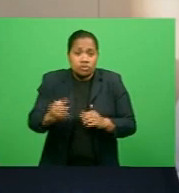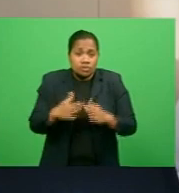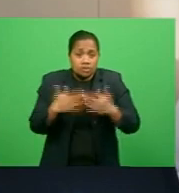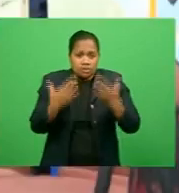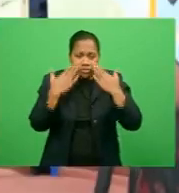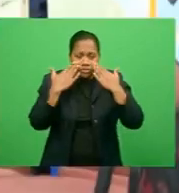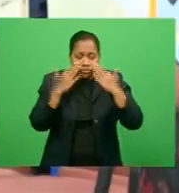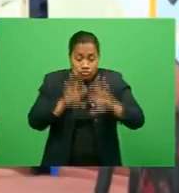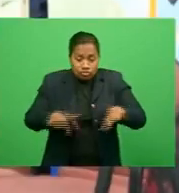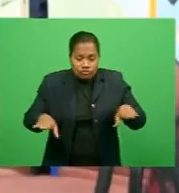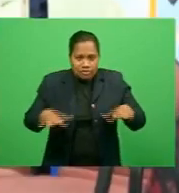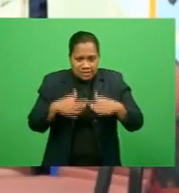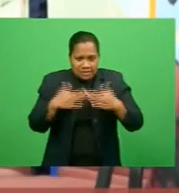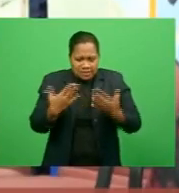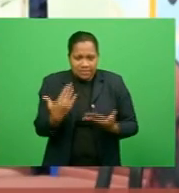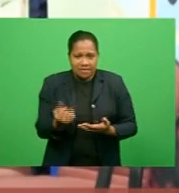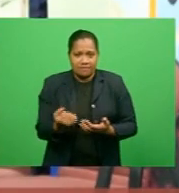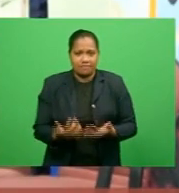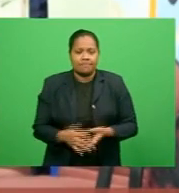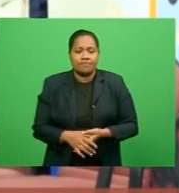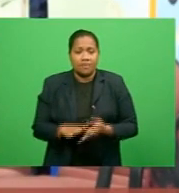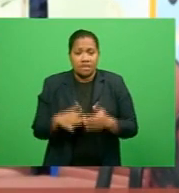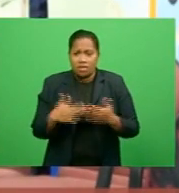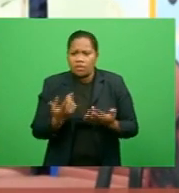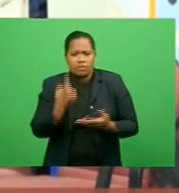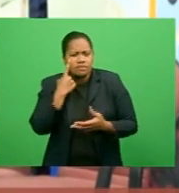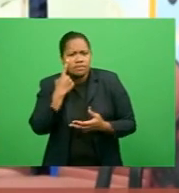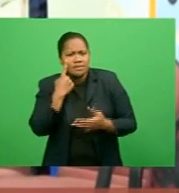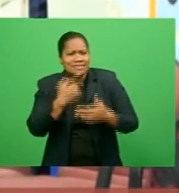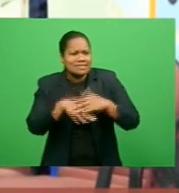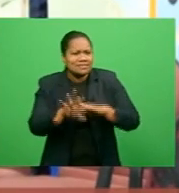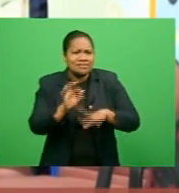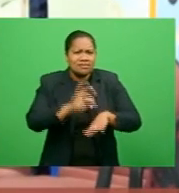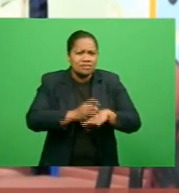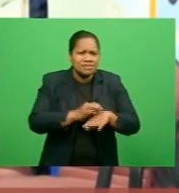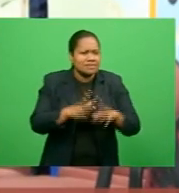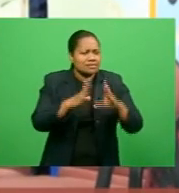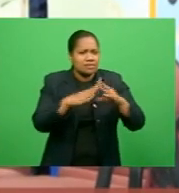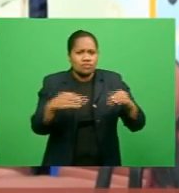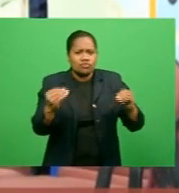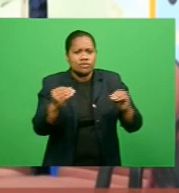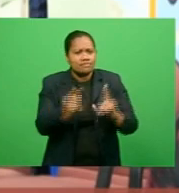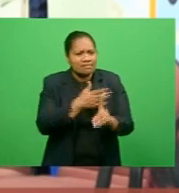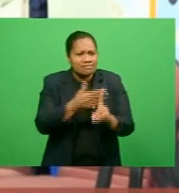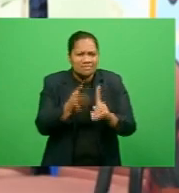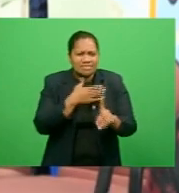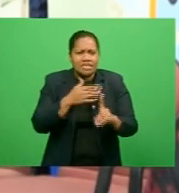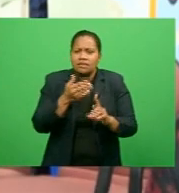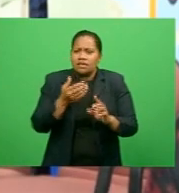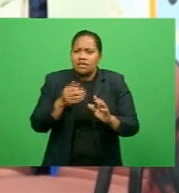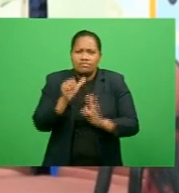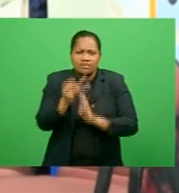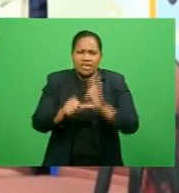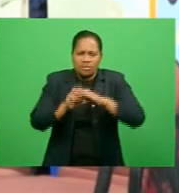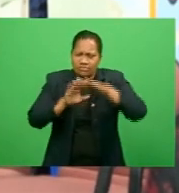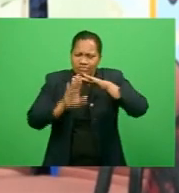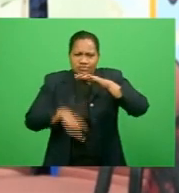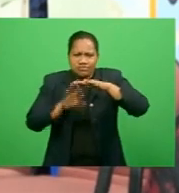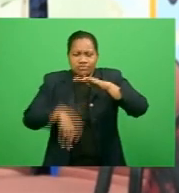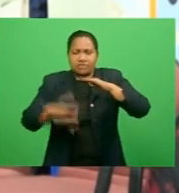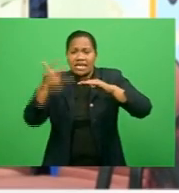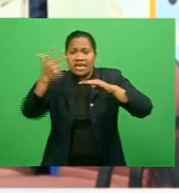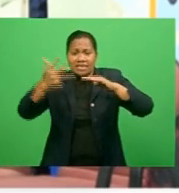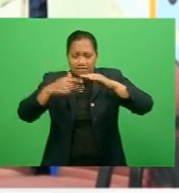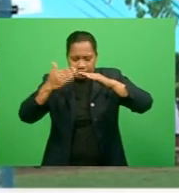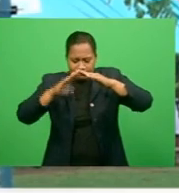at the moment. What we are seeing at the clinic, the sexual assault, particularly on the underage, 18 and below, the